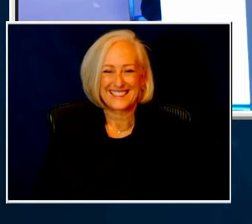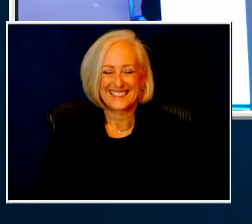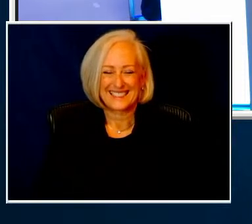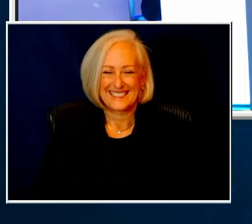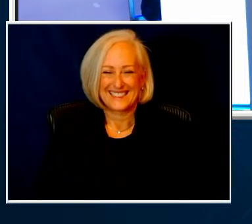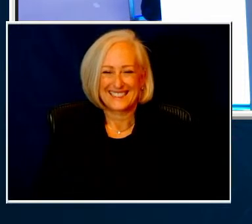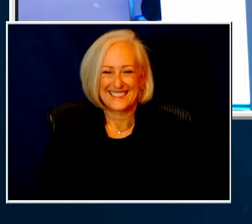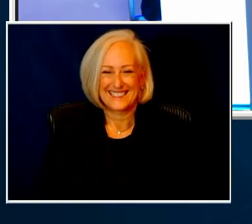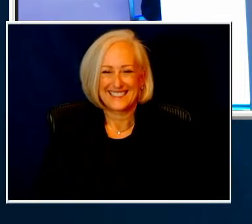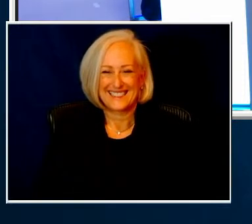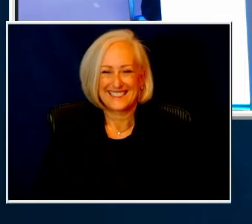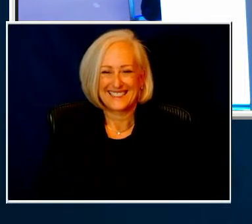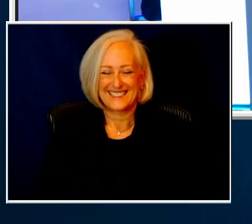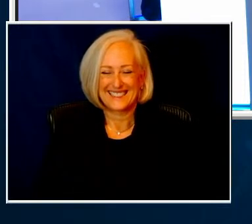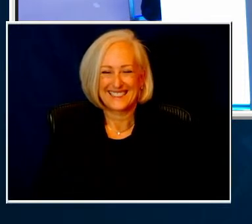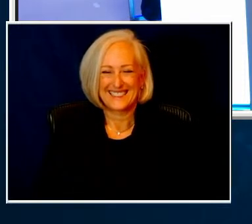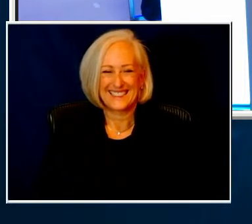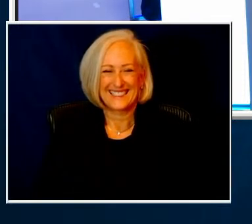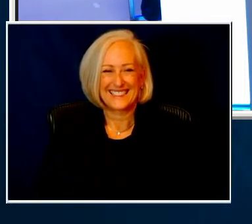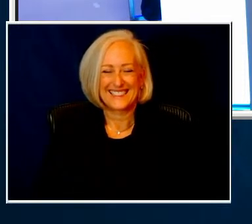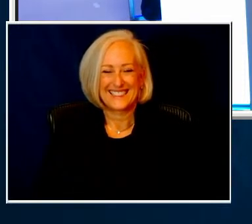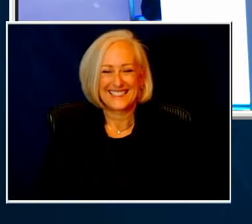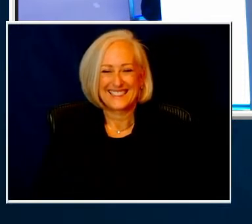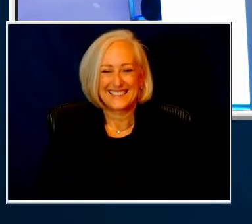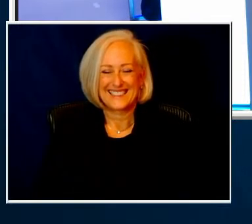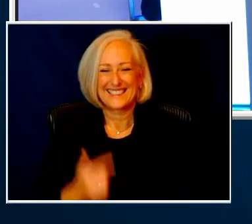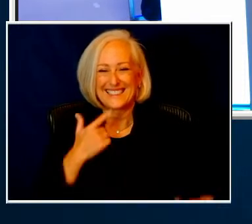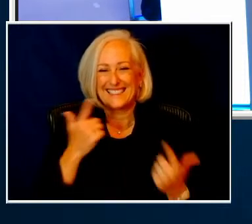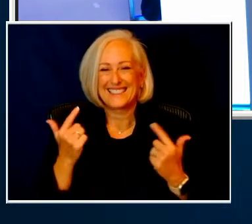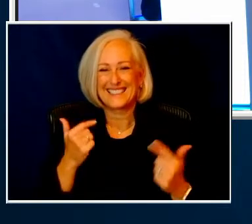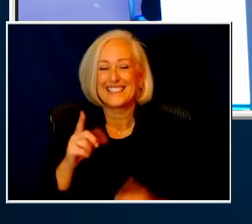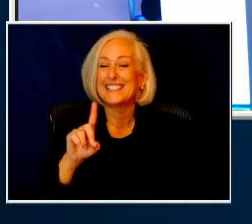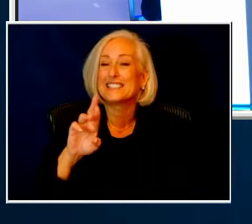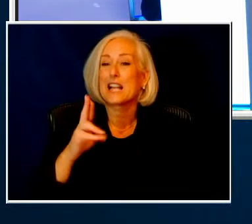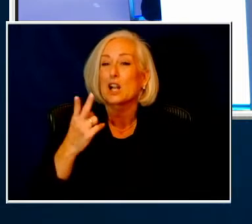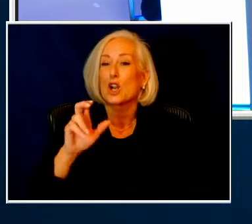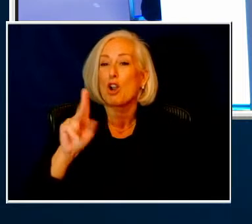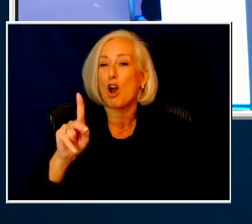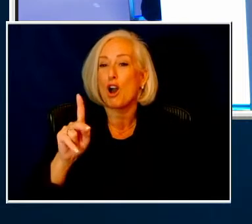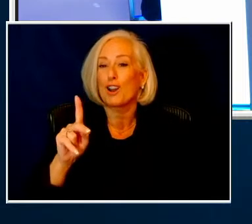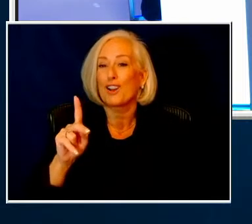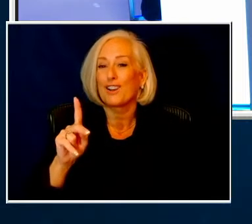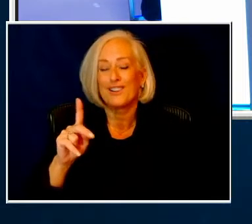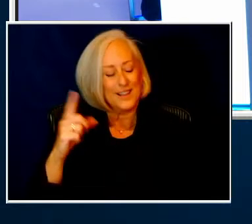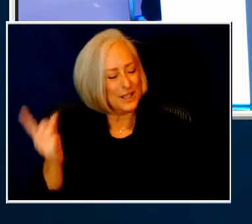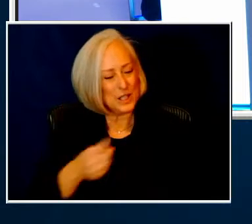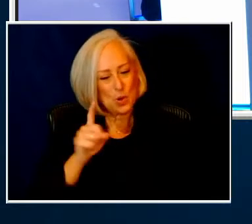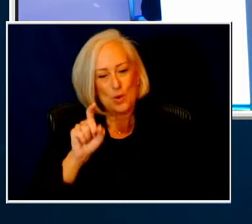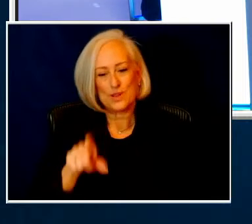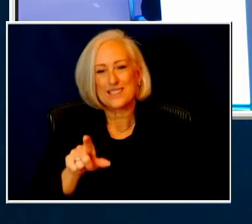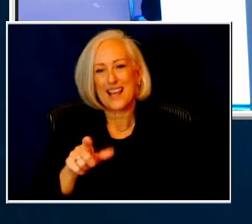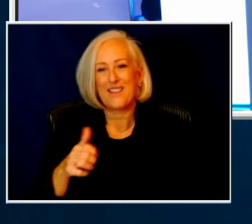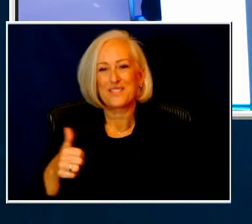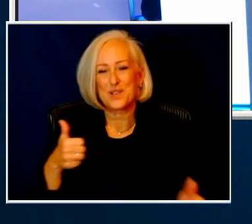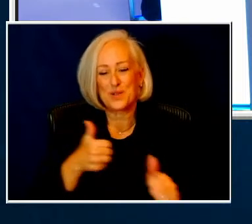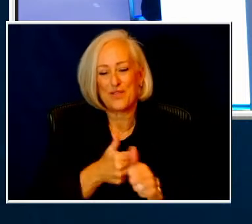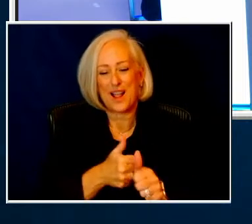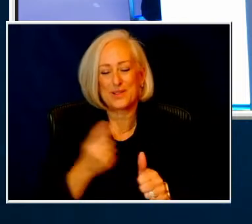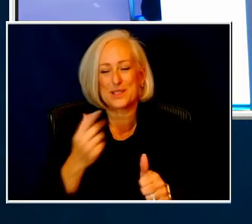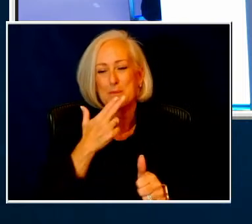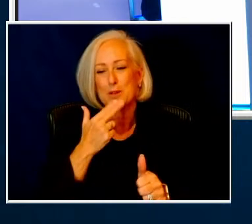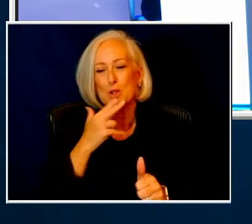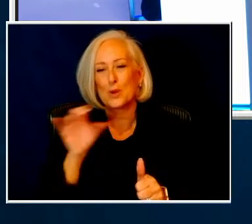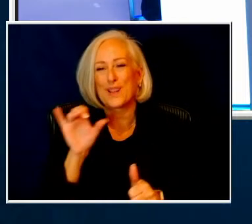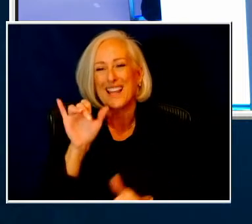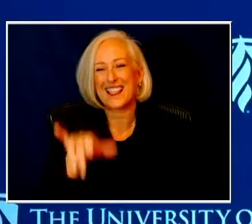Right back. All right, Dr. Hopkinson, you've always got to follow someone great, like a little cute kid like that. Well, I think the